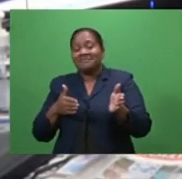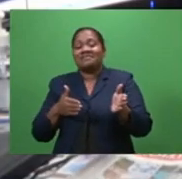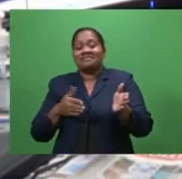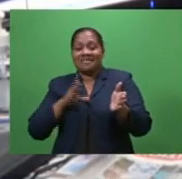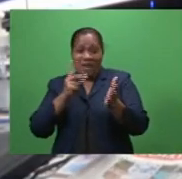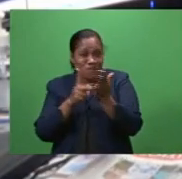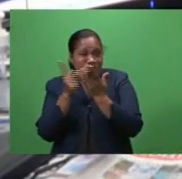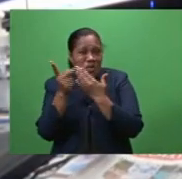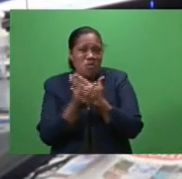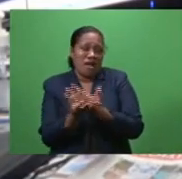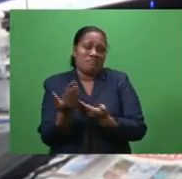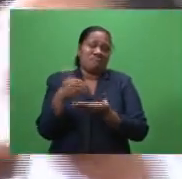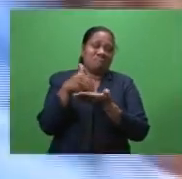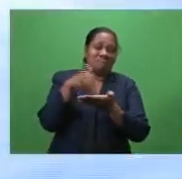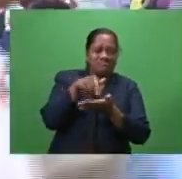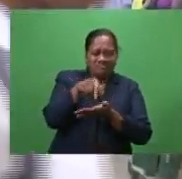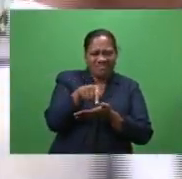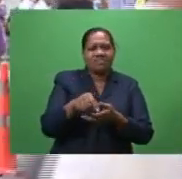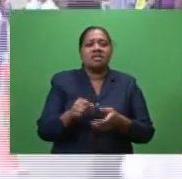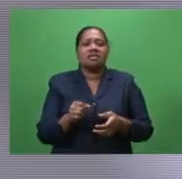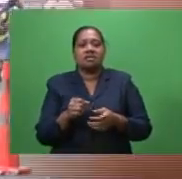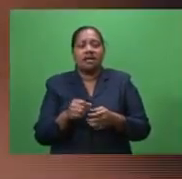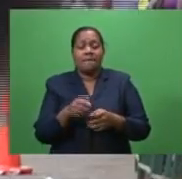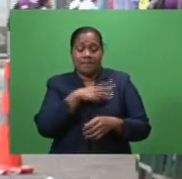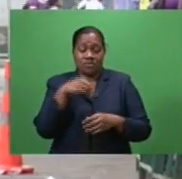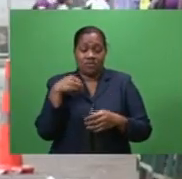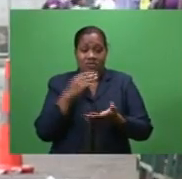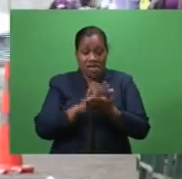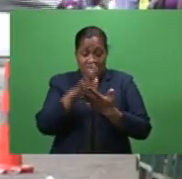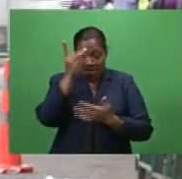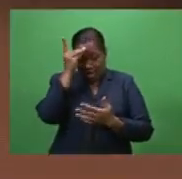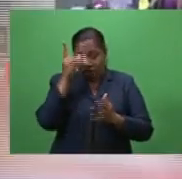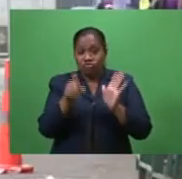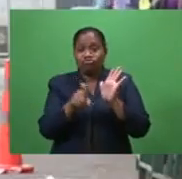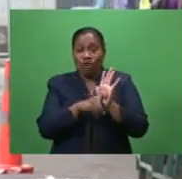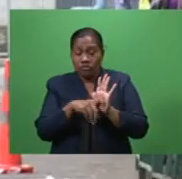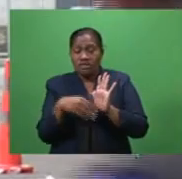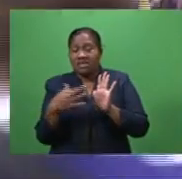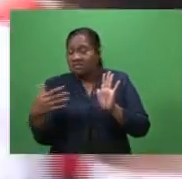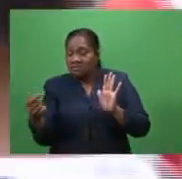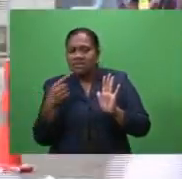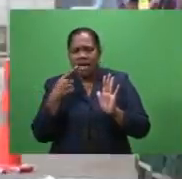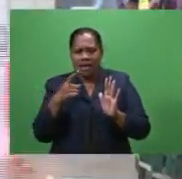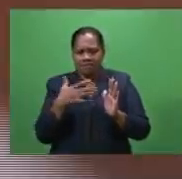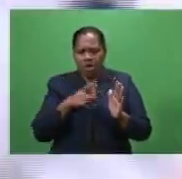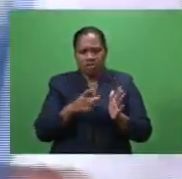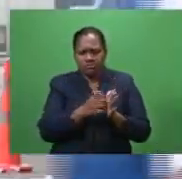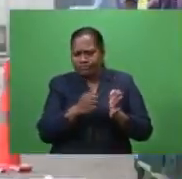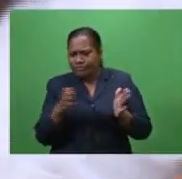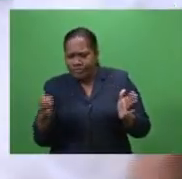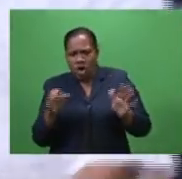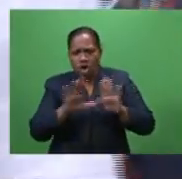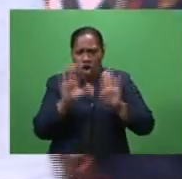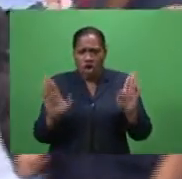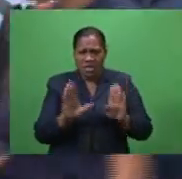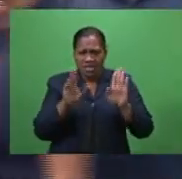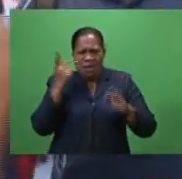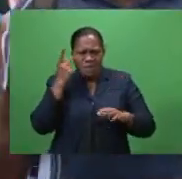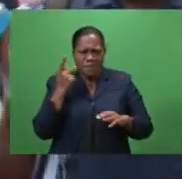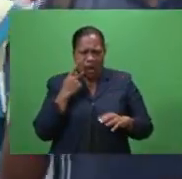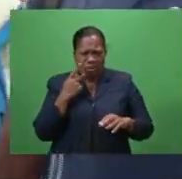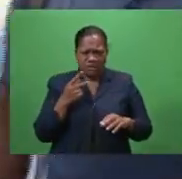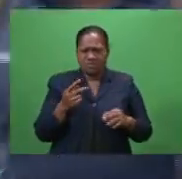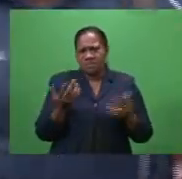on the channel. Minister for Education Rosie Akbar says prior to the extended holidays, parents would have wanted students to spend